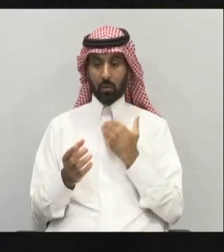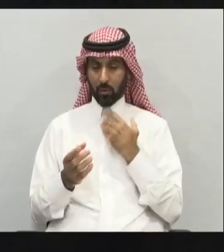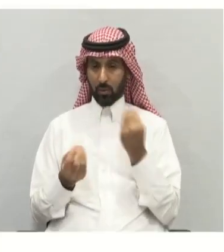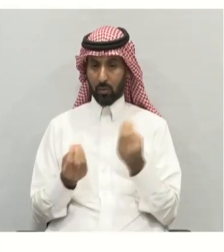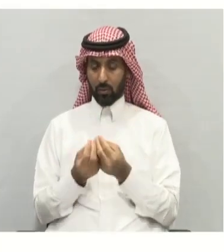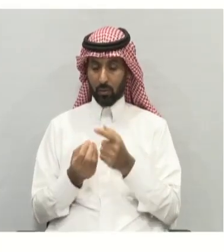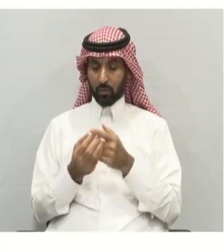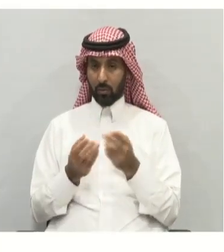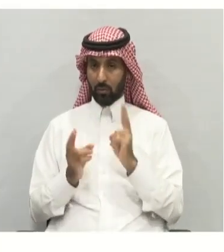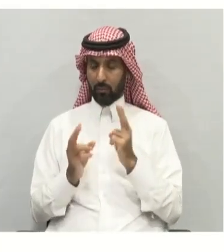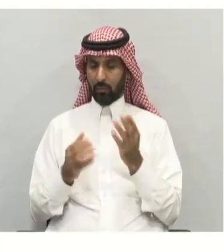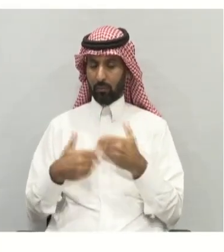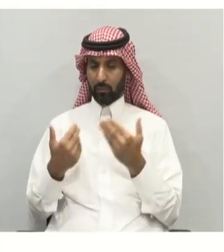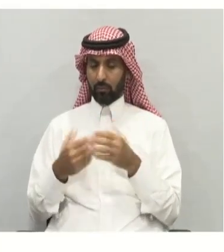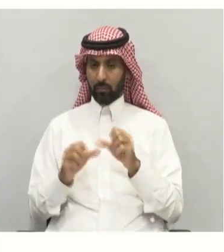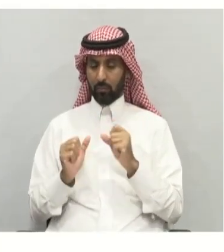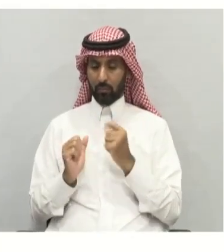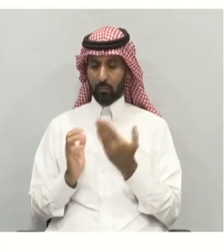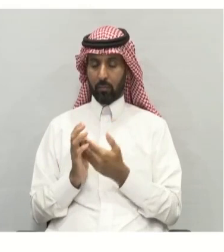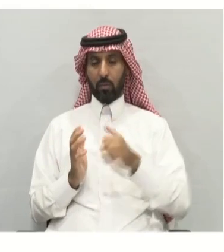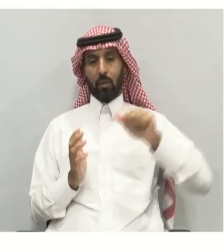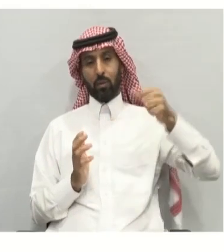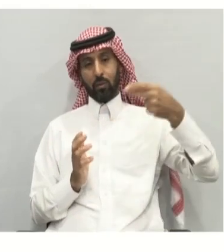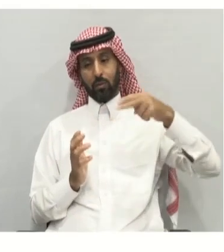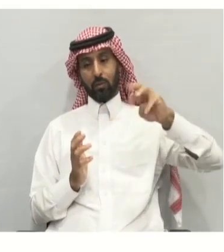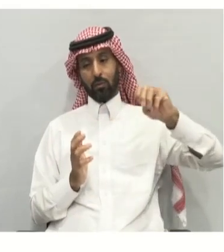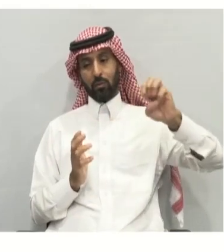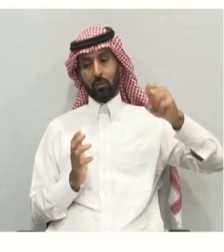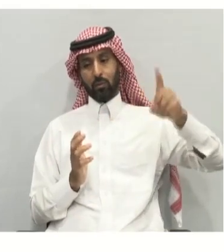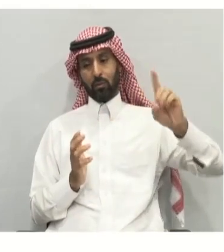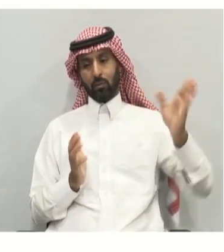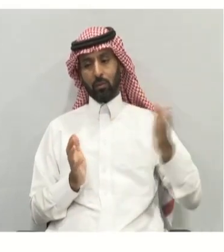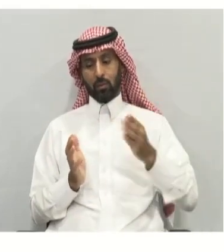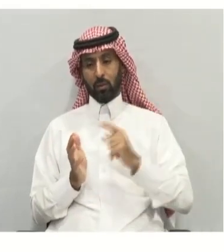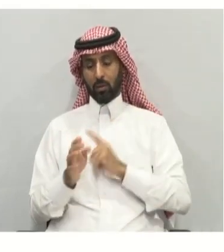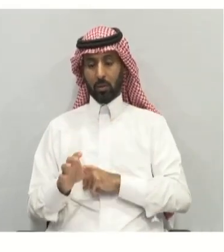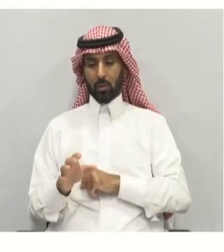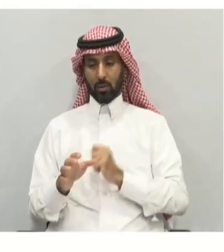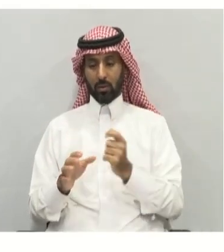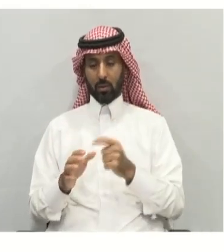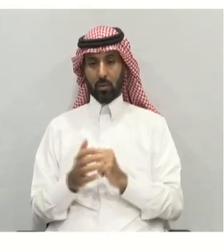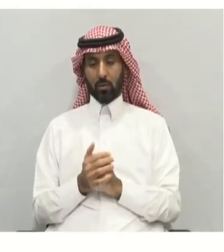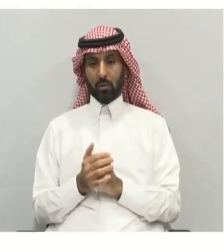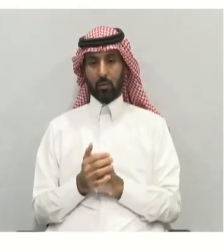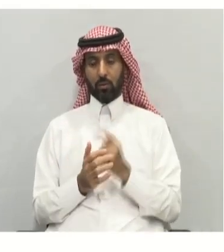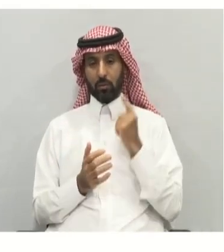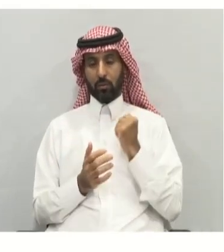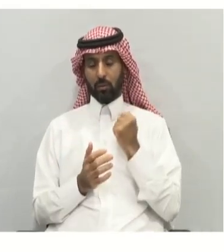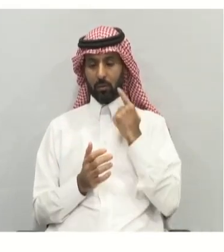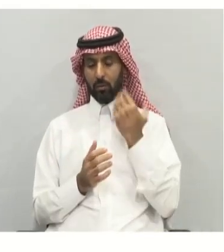celebrate the graduation of Ahmed al-Faisal, and this is the time. It will be on Saturday,